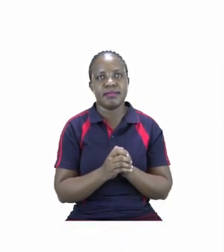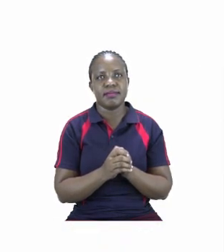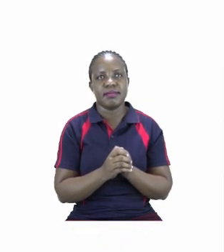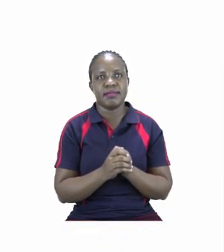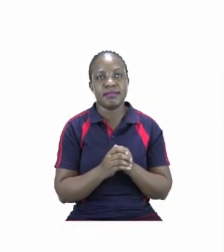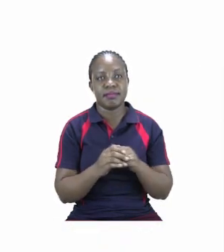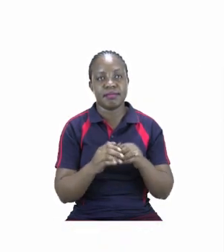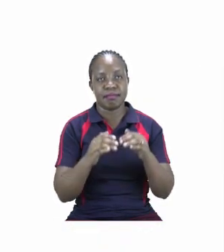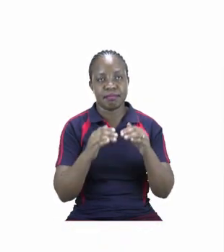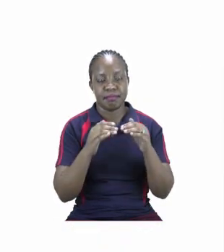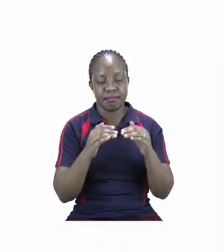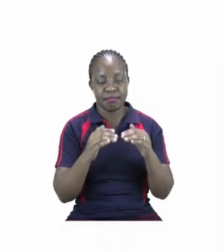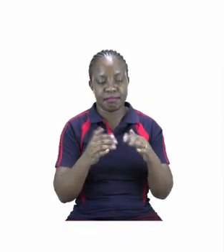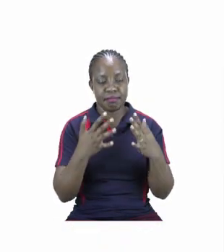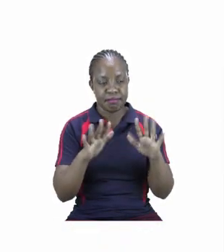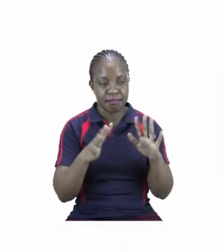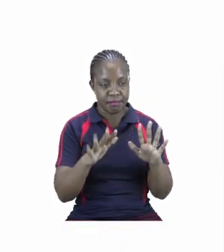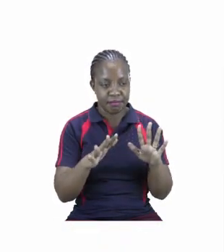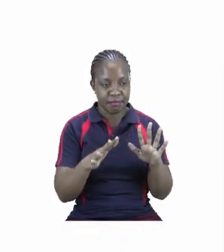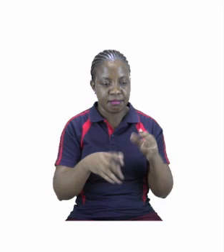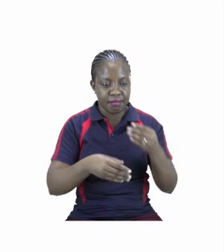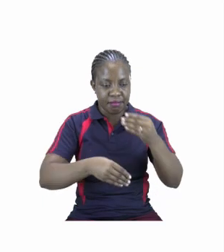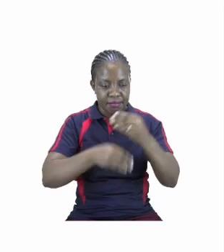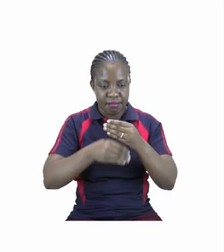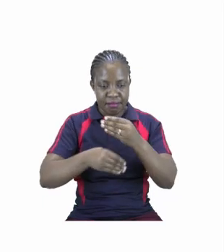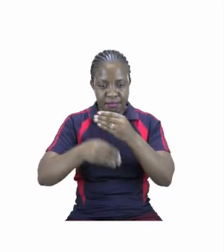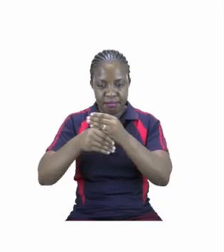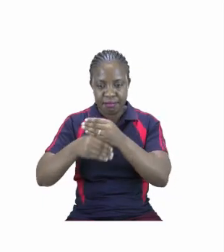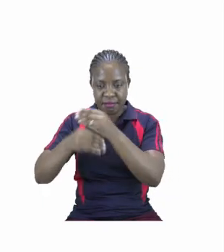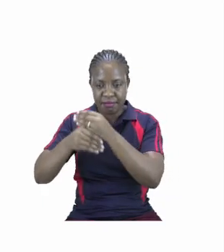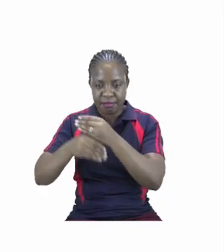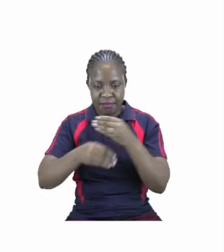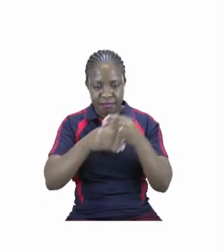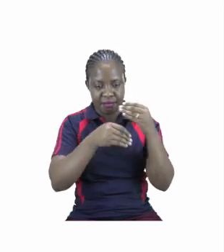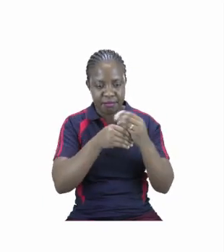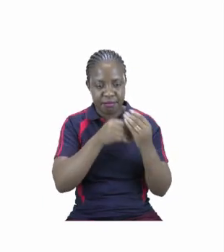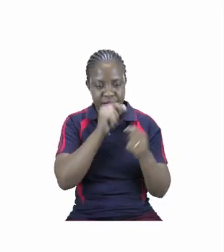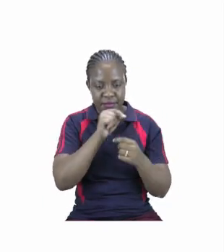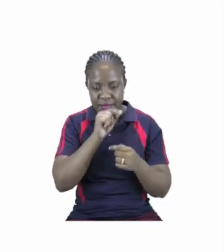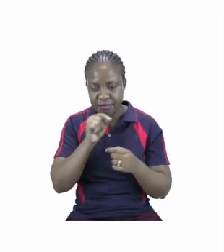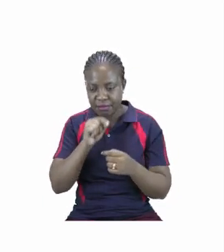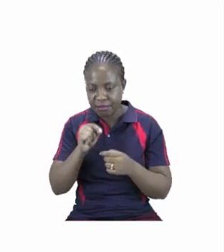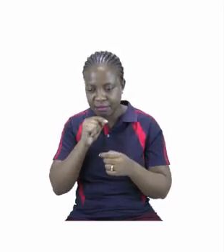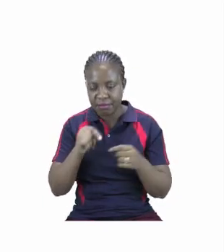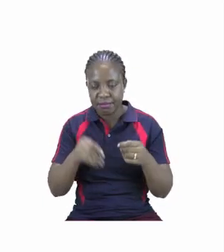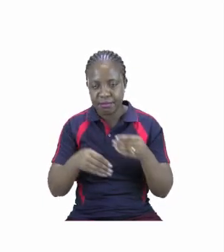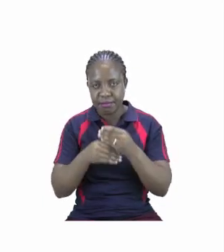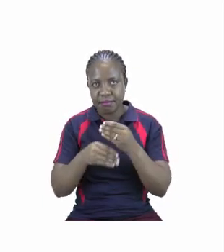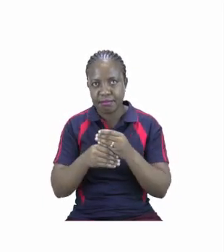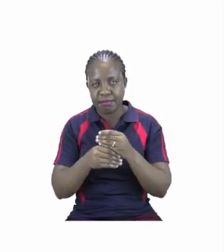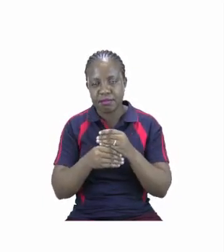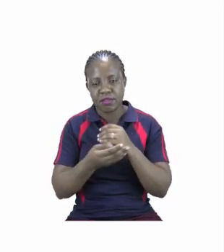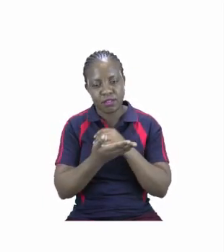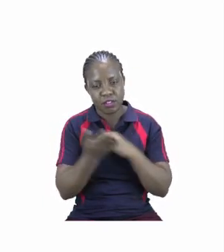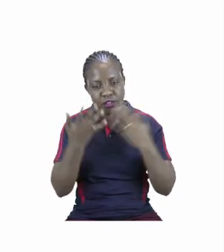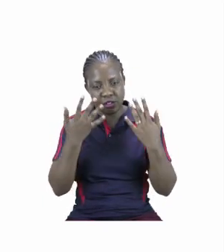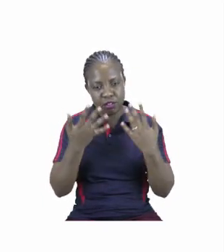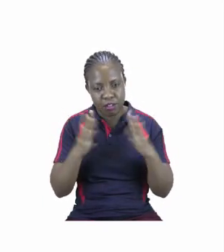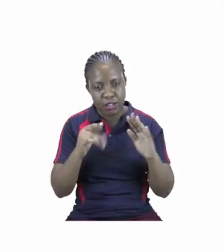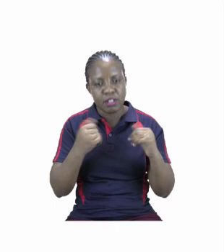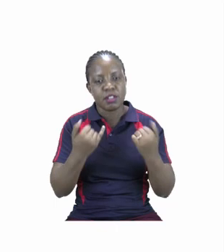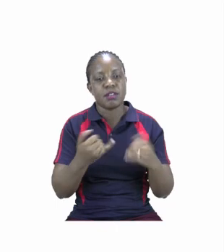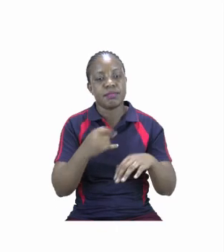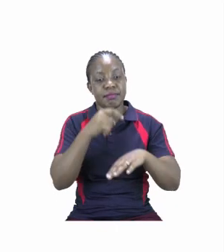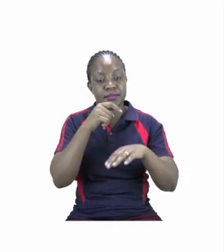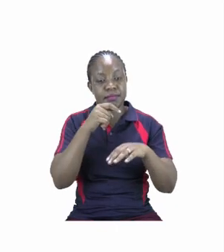After you are done with adding up all the dots, it is time for us to write the number 11.